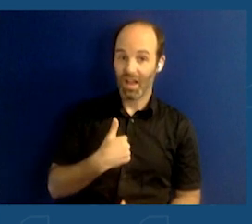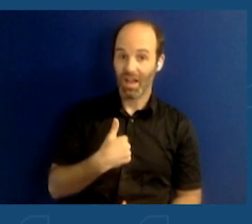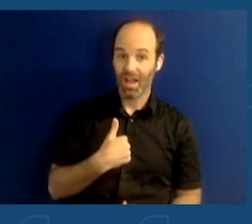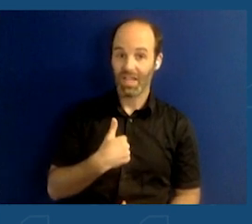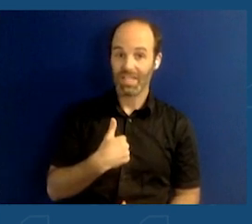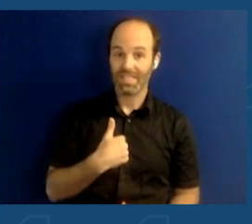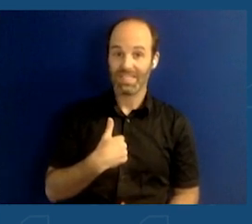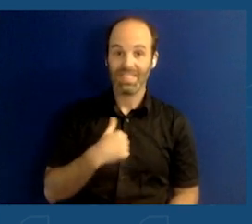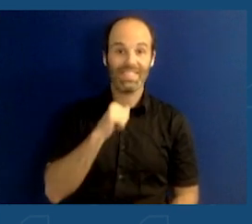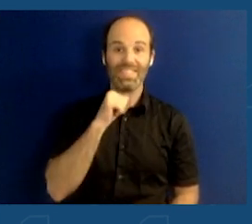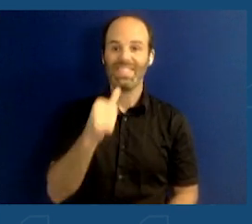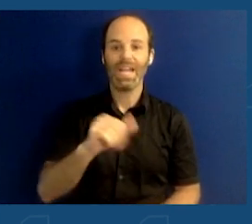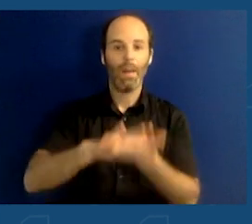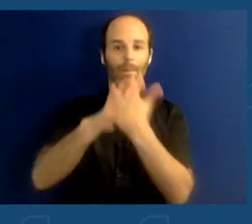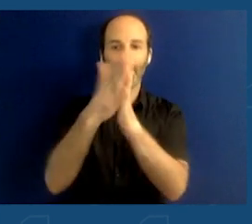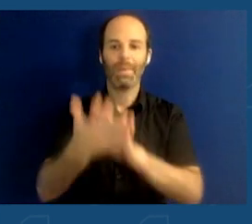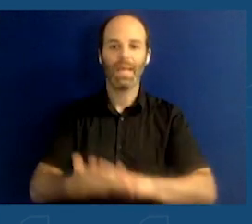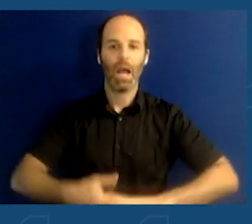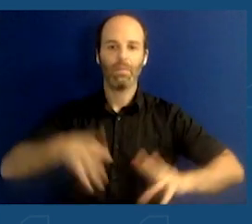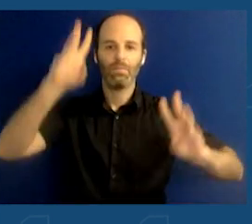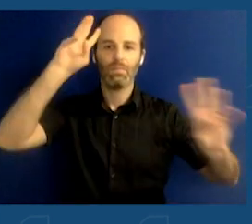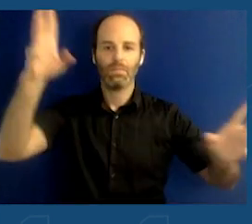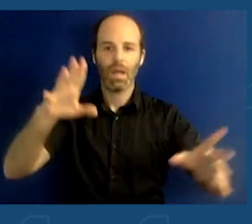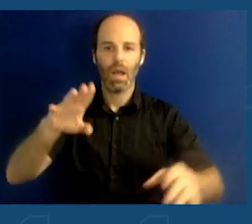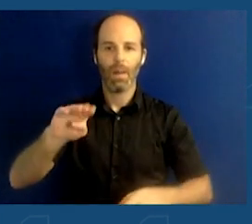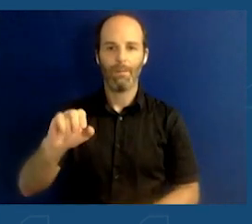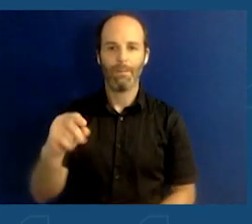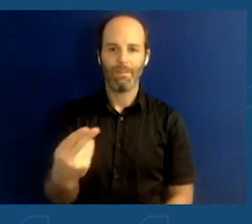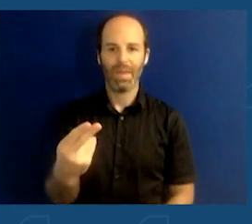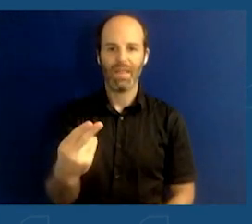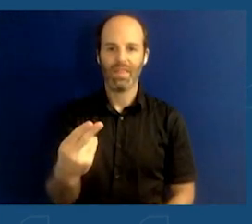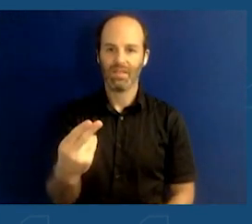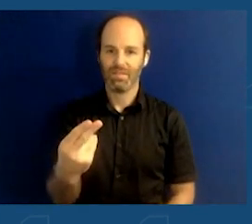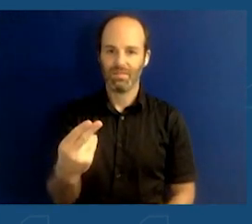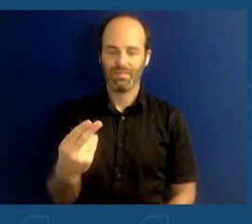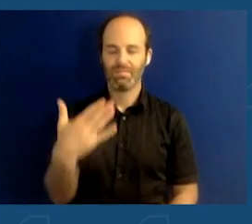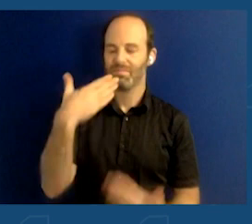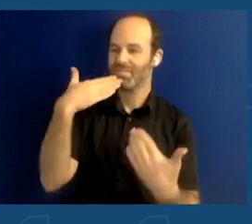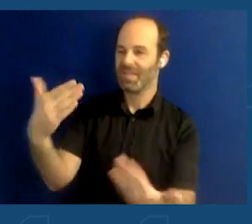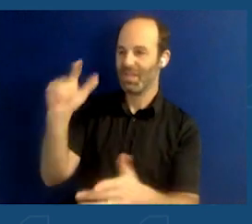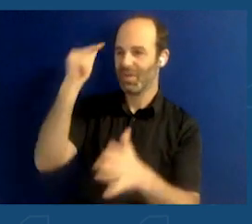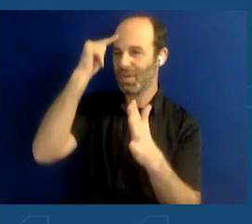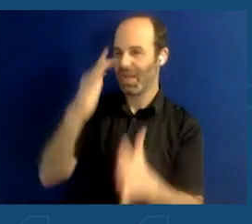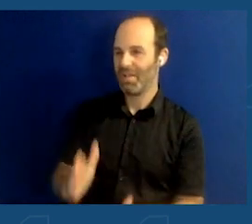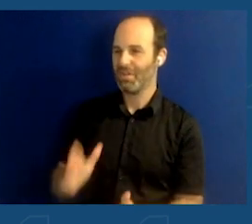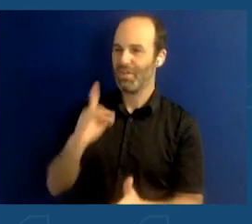not become a myth. Thank you so much, Governor, for all you do.